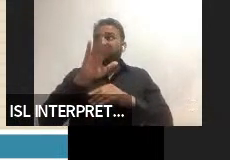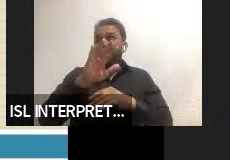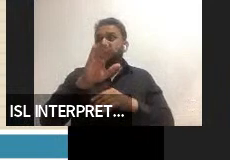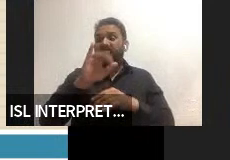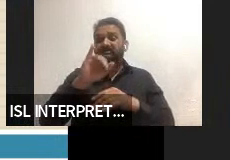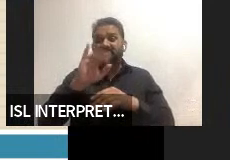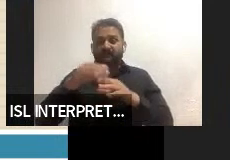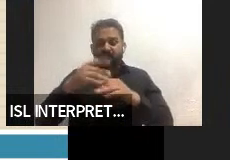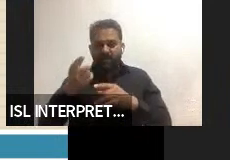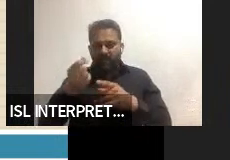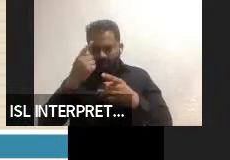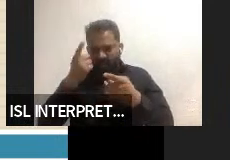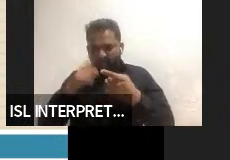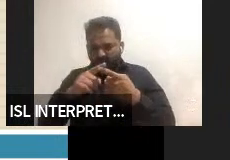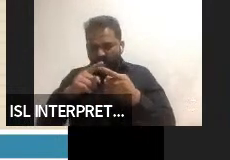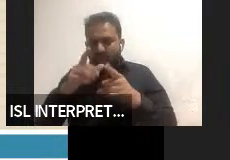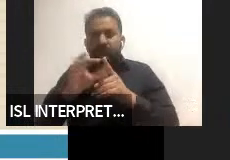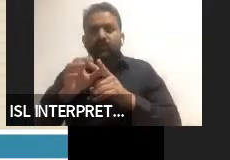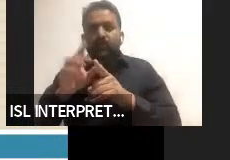many things you need to do.